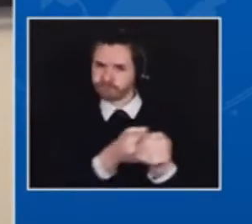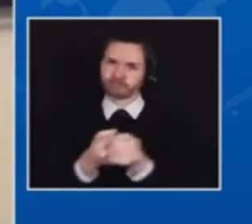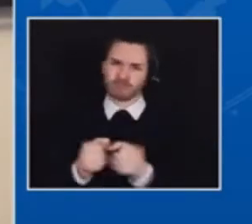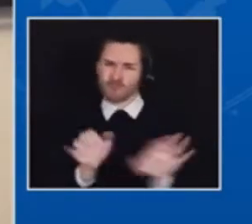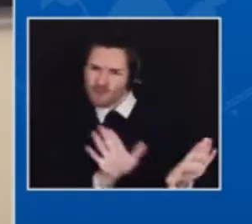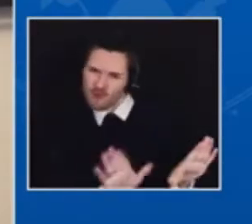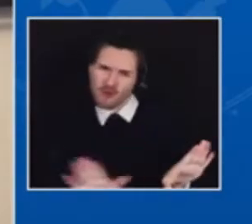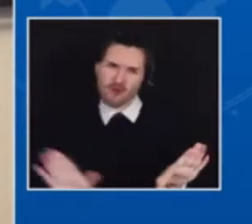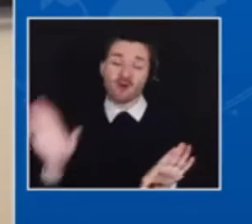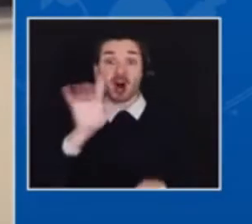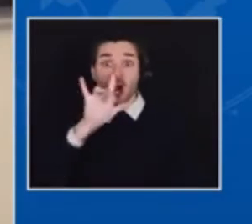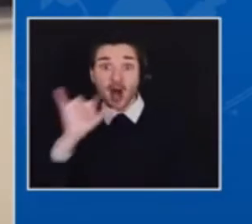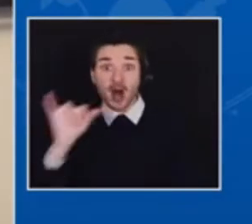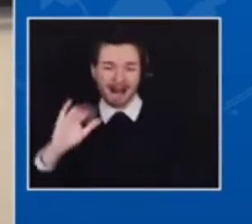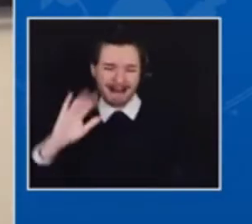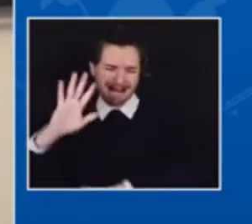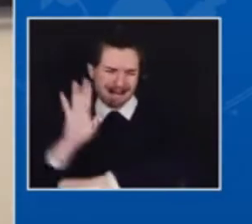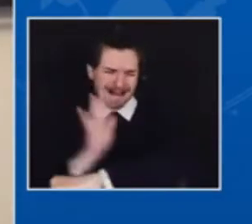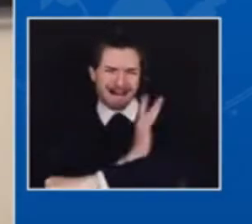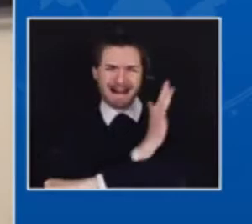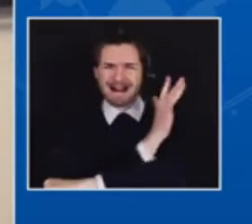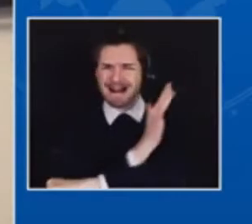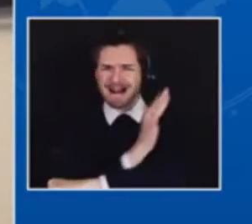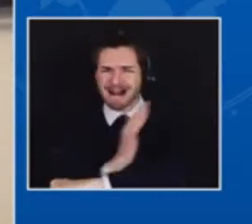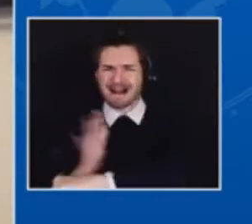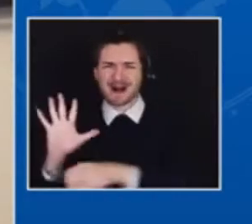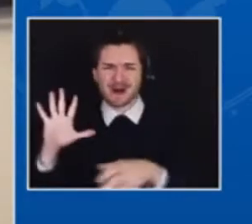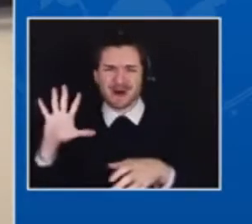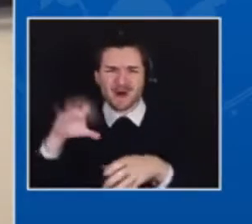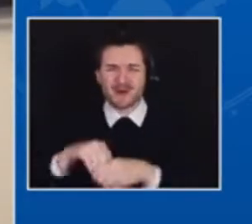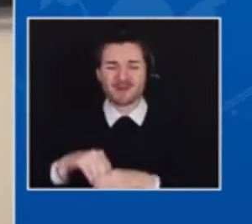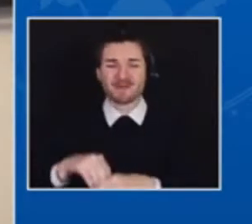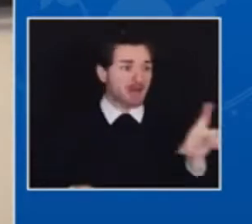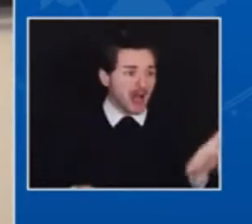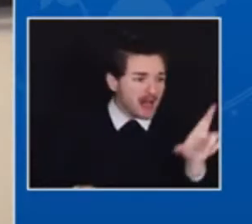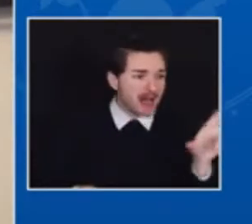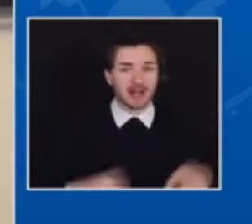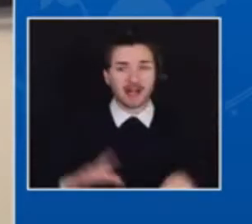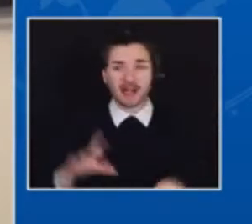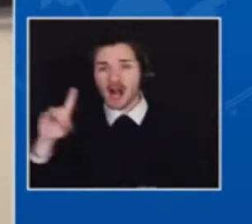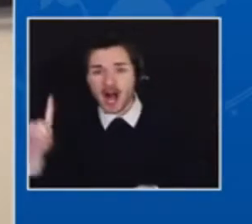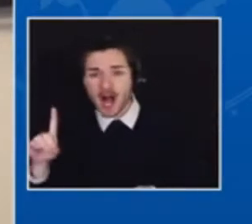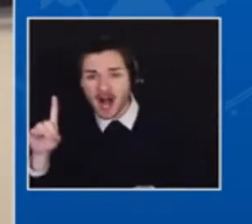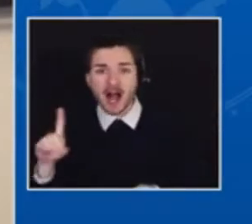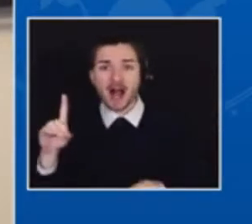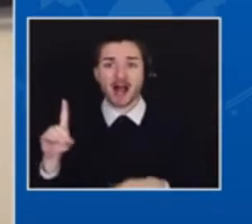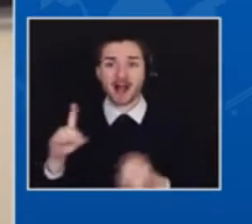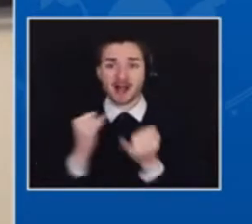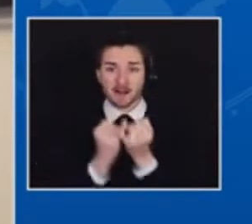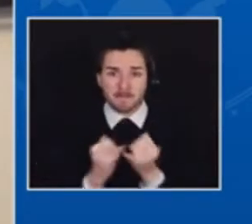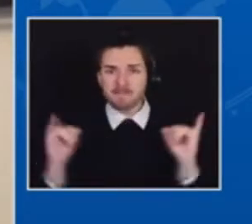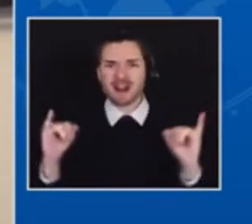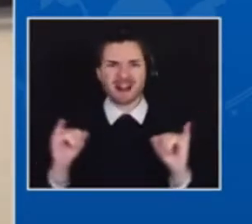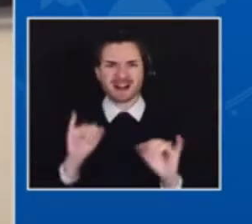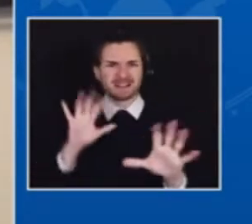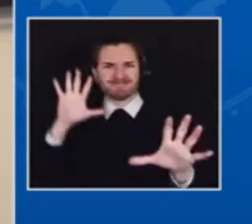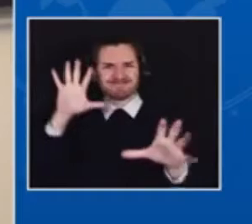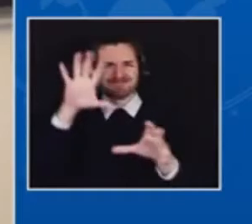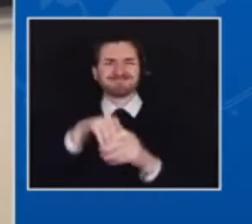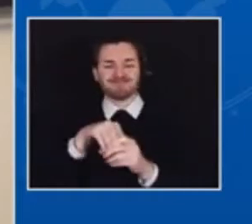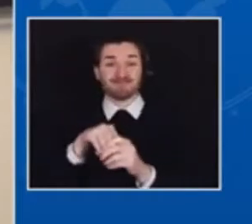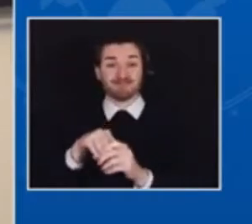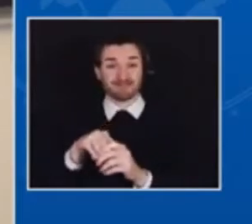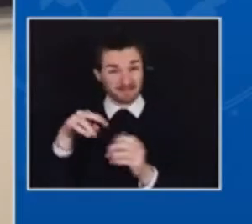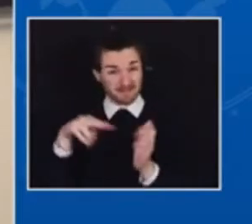means Republicans that means people from all political ideologies um and his Personnel decisions and